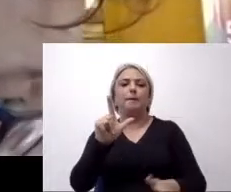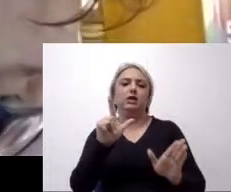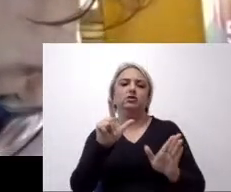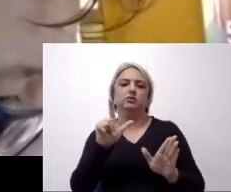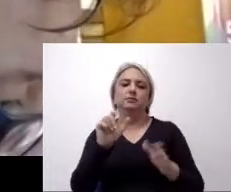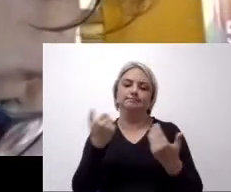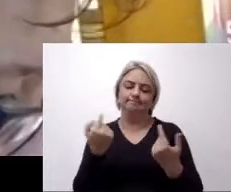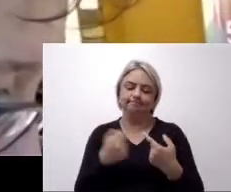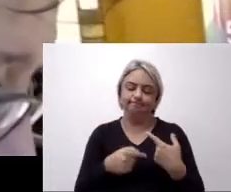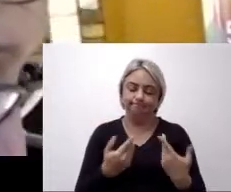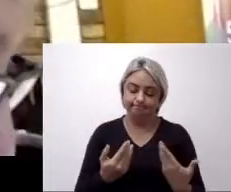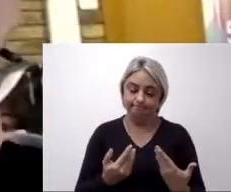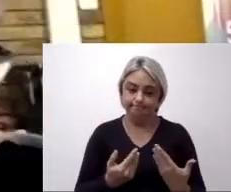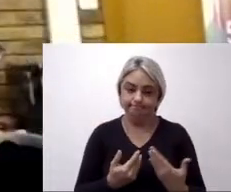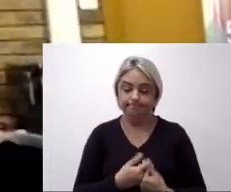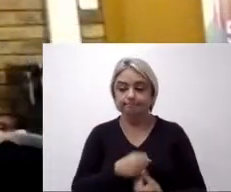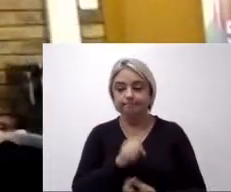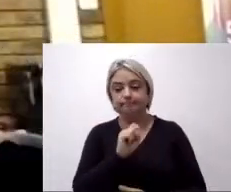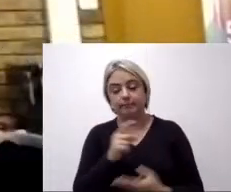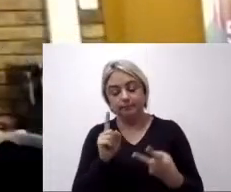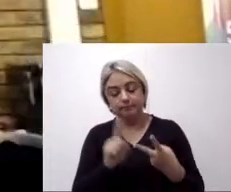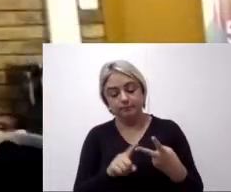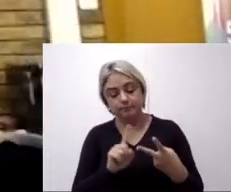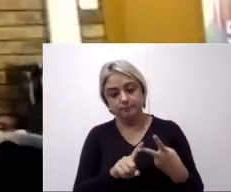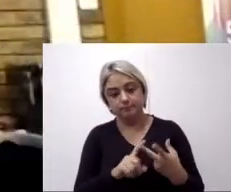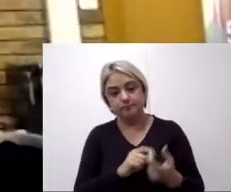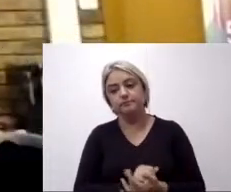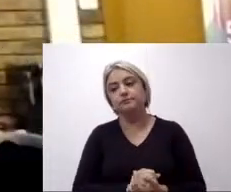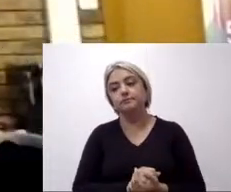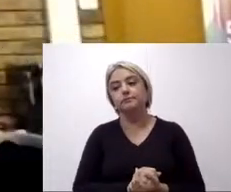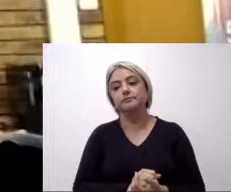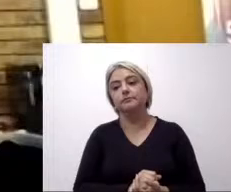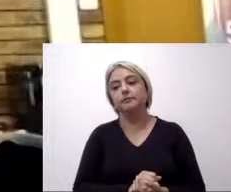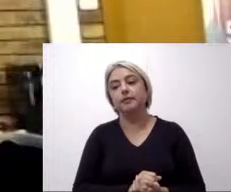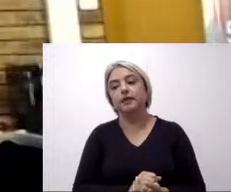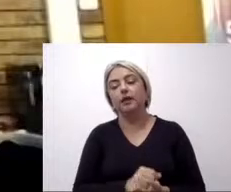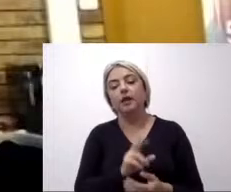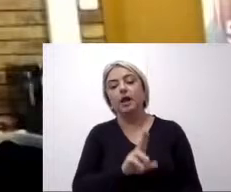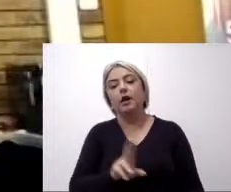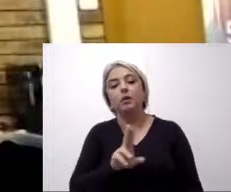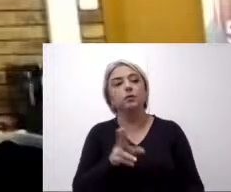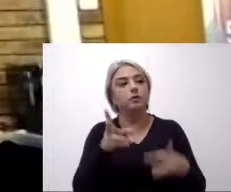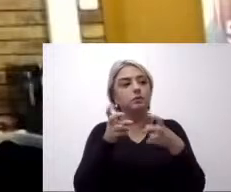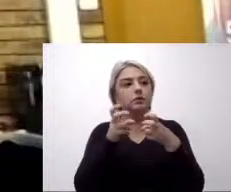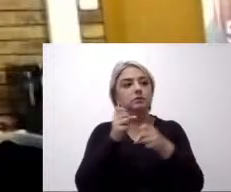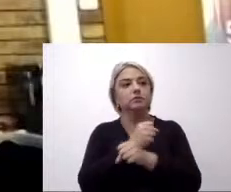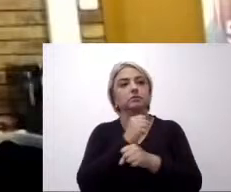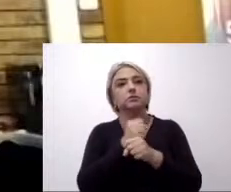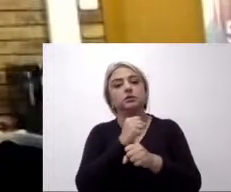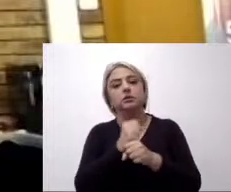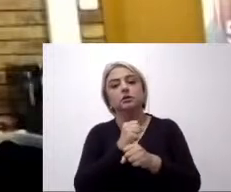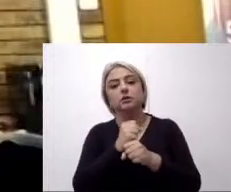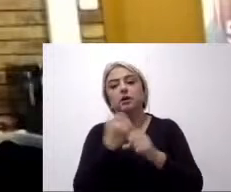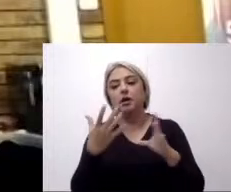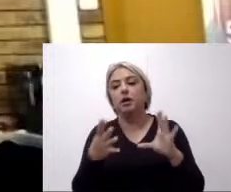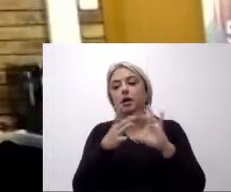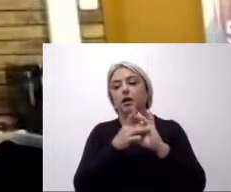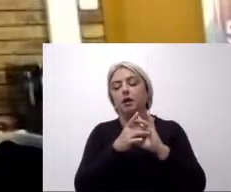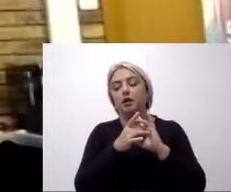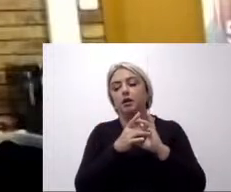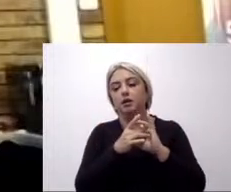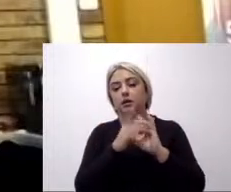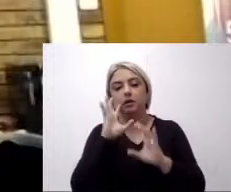is CACF useful for observing the construction of discursive coalition around problem and alternative? My answer is